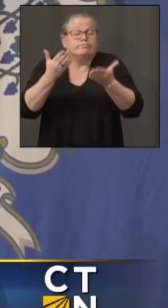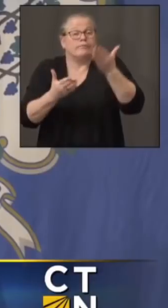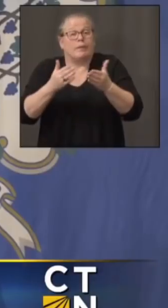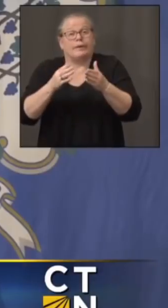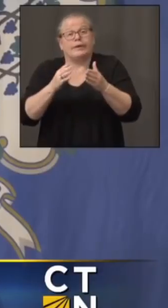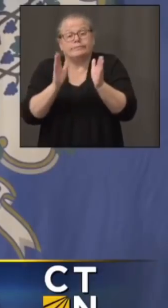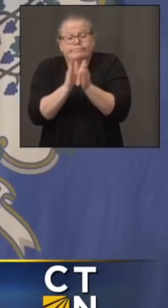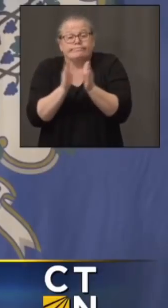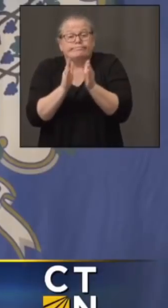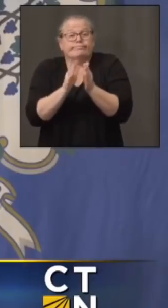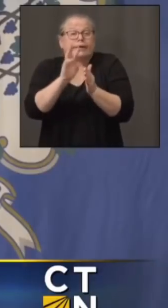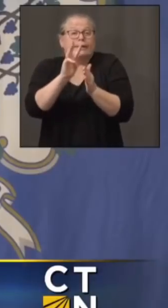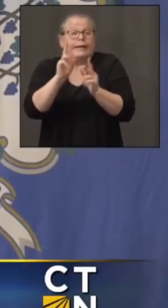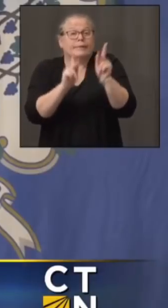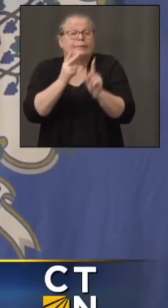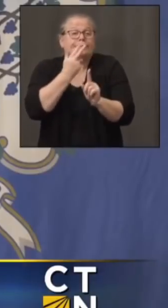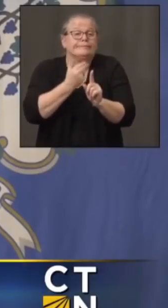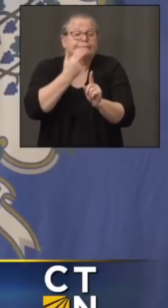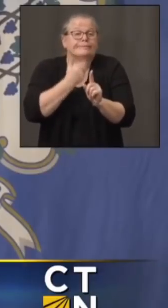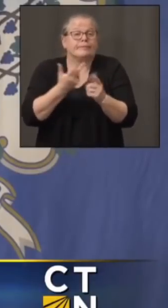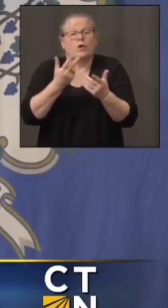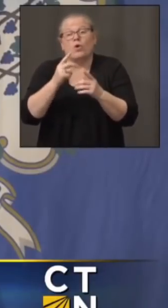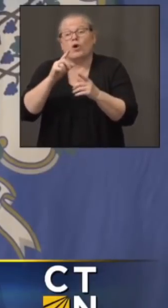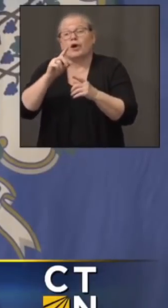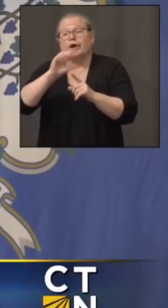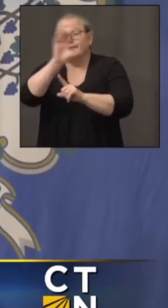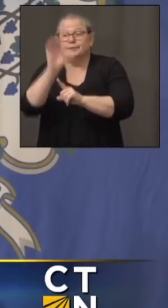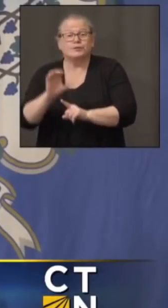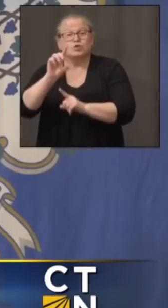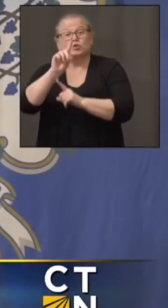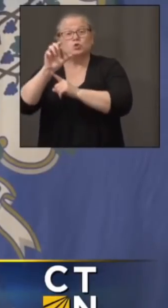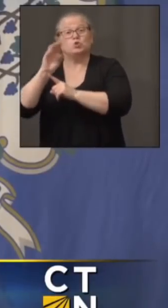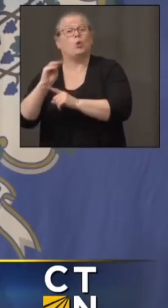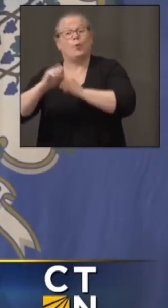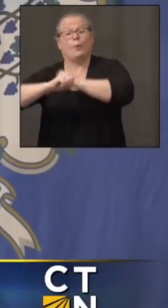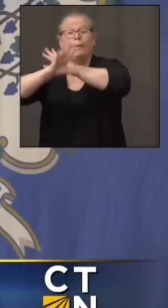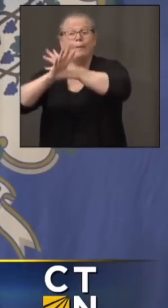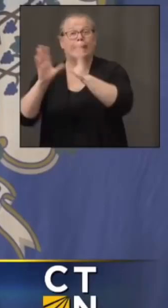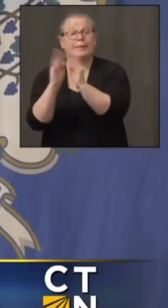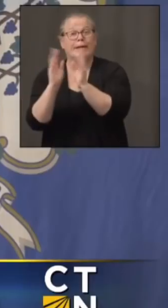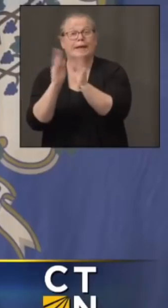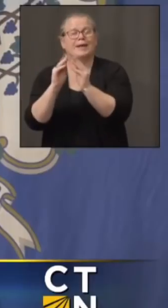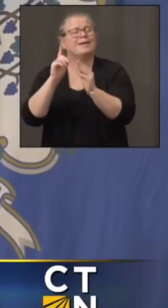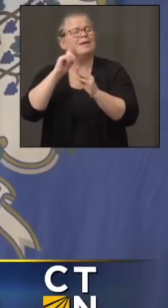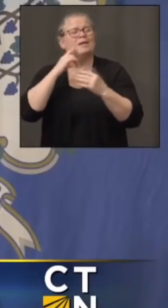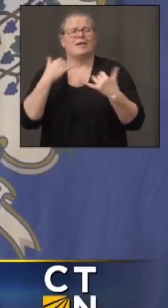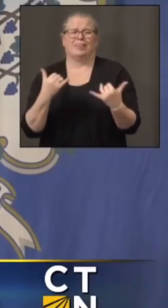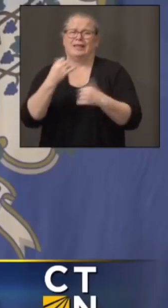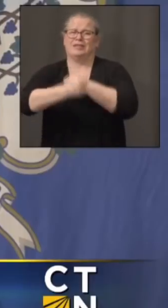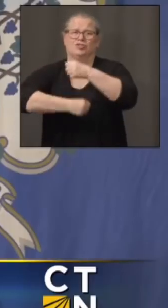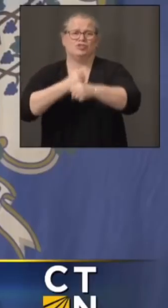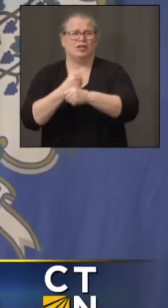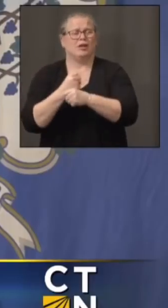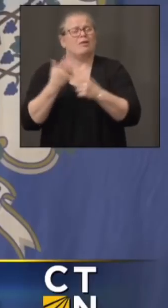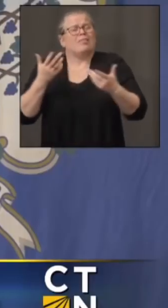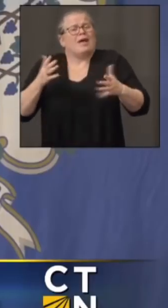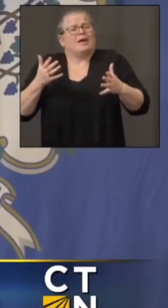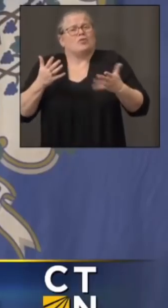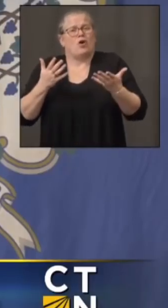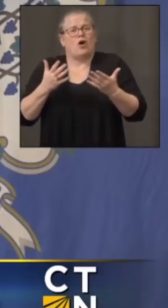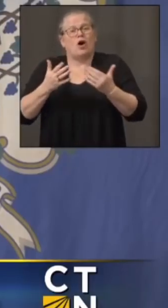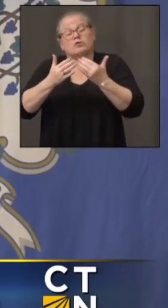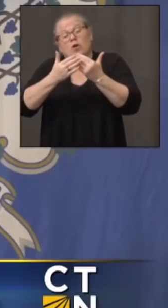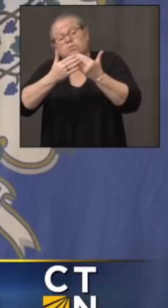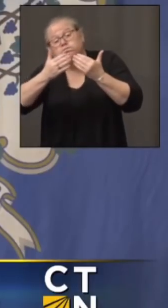little bit longer, just this time. And this is, if you know that there's a light at the end of the tunnel, that's where we're going, and that's what I heard when I heard